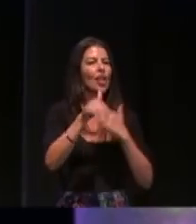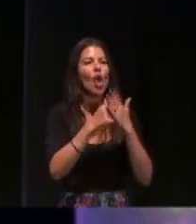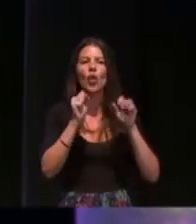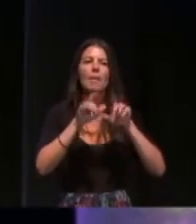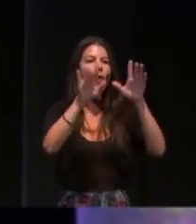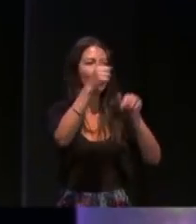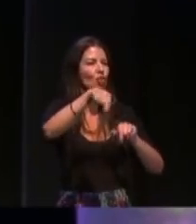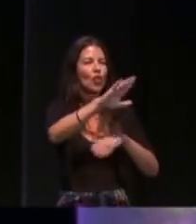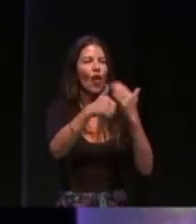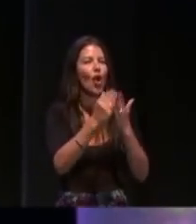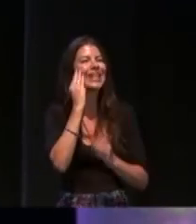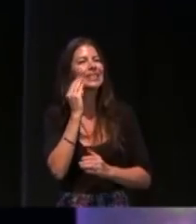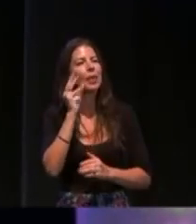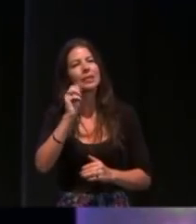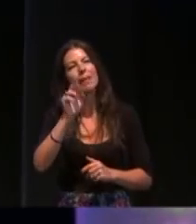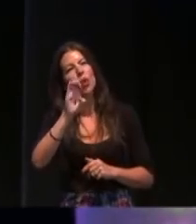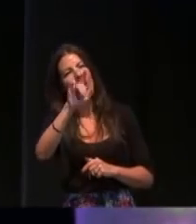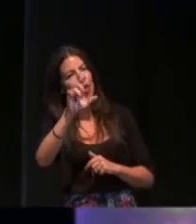You've all had miracles.